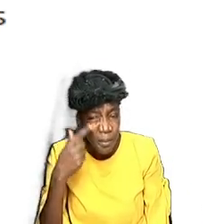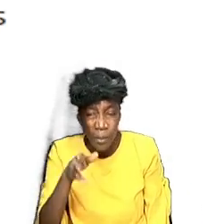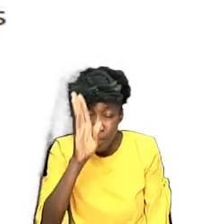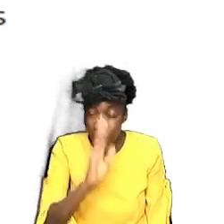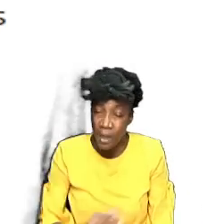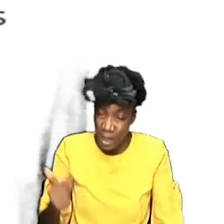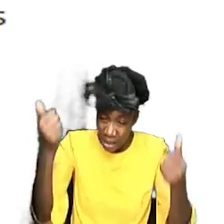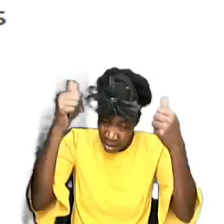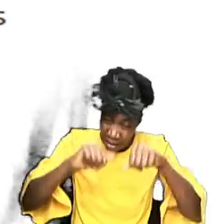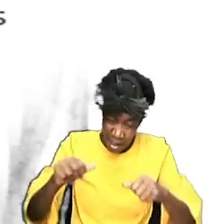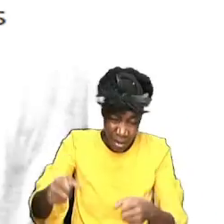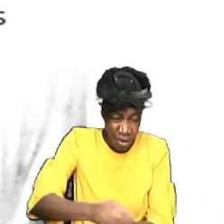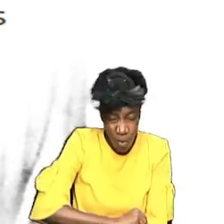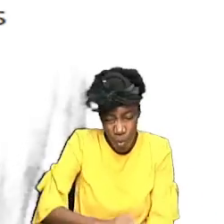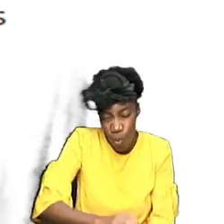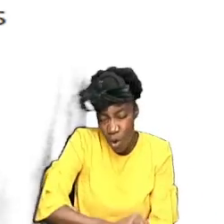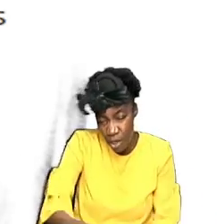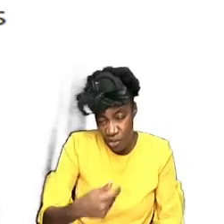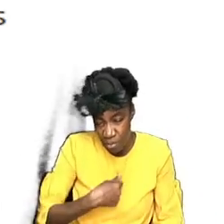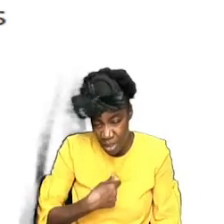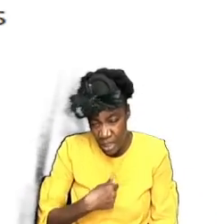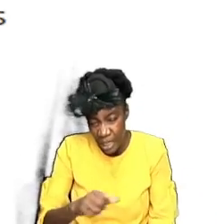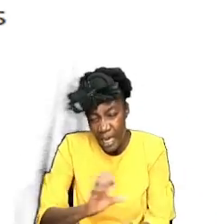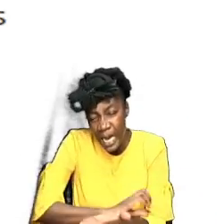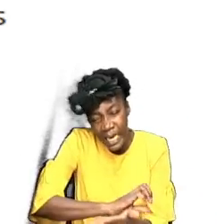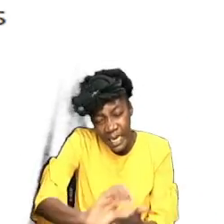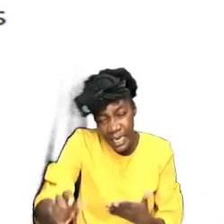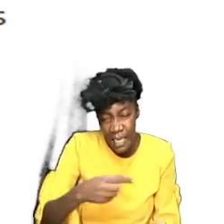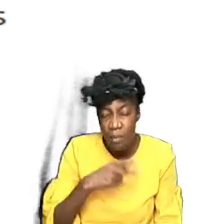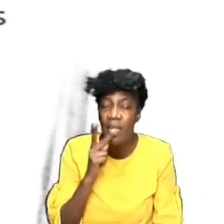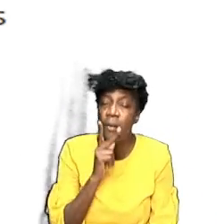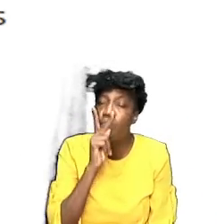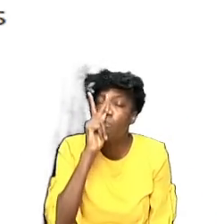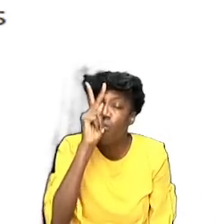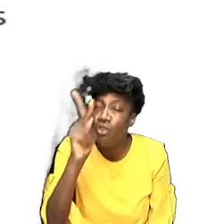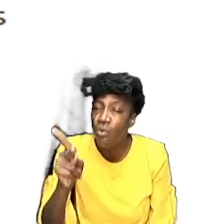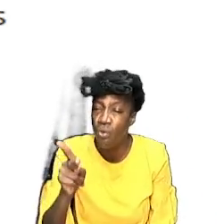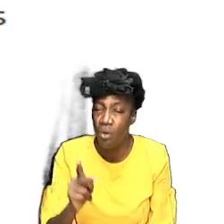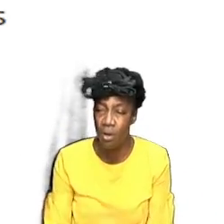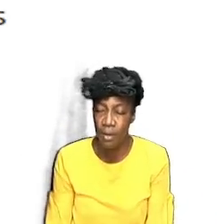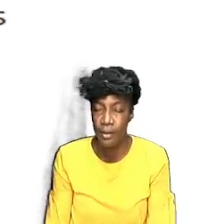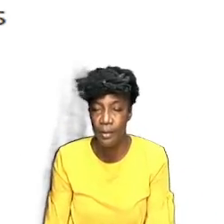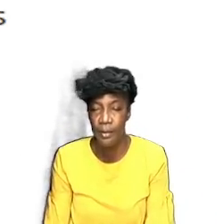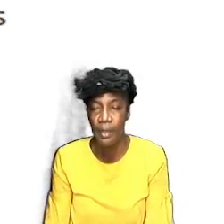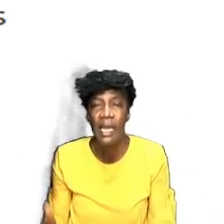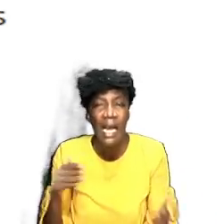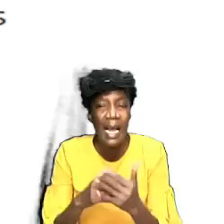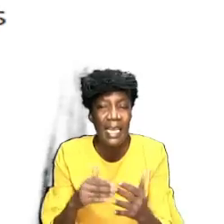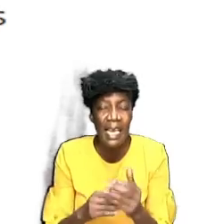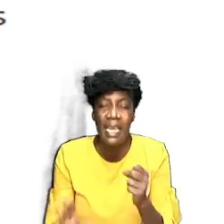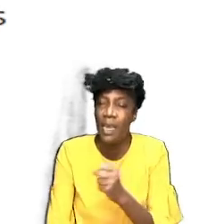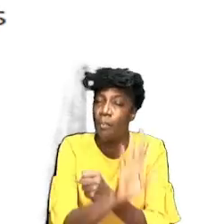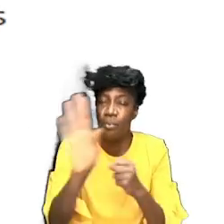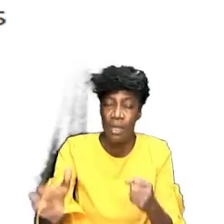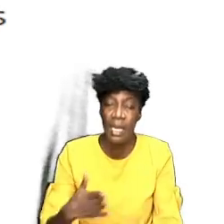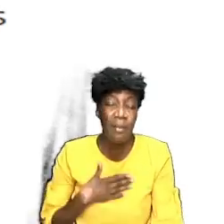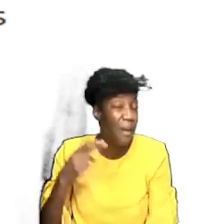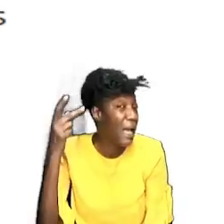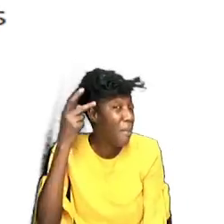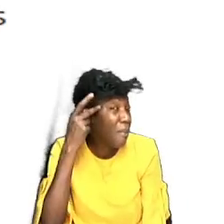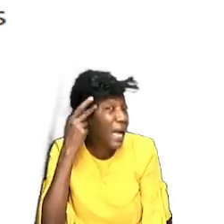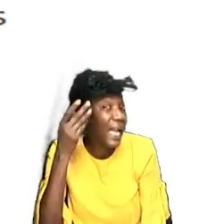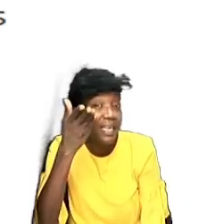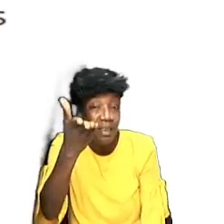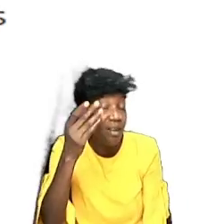is able to wash me and to make me clean and to make me pure again, it protects our mind against